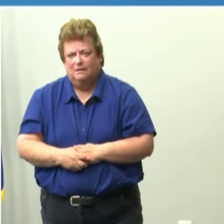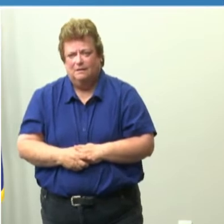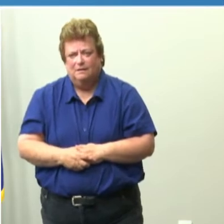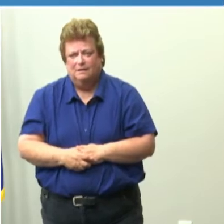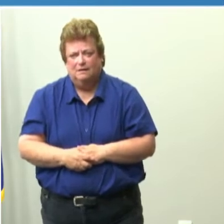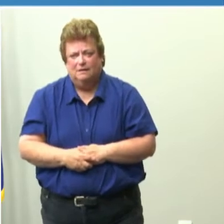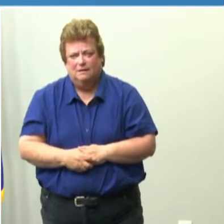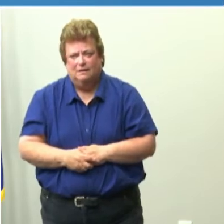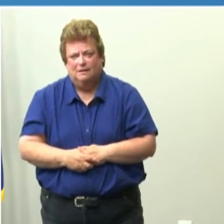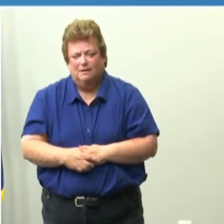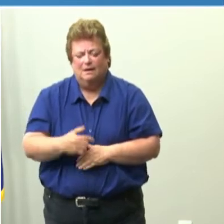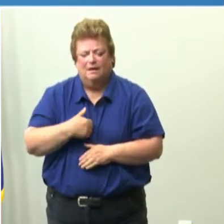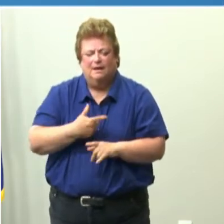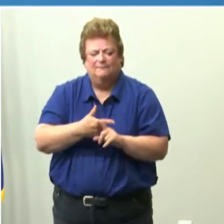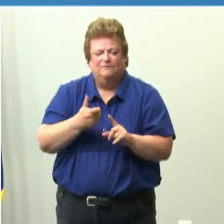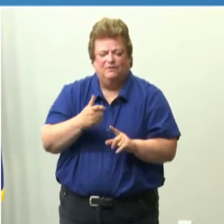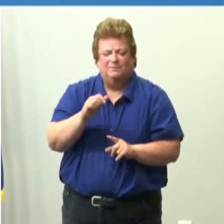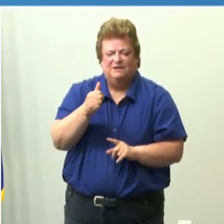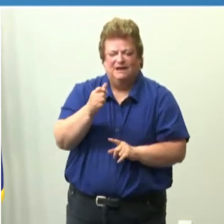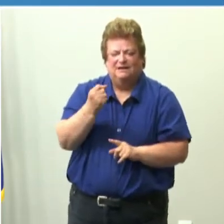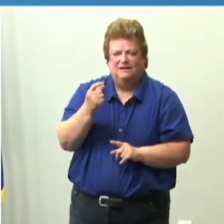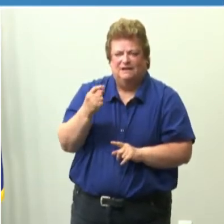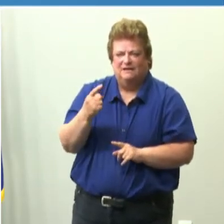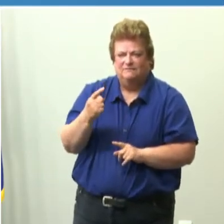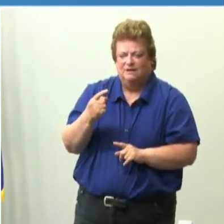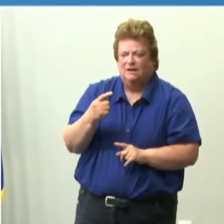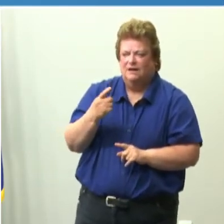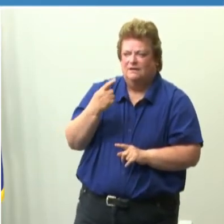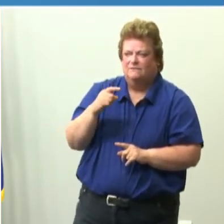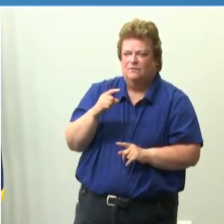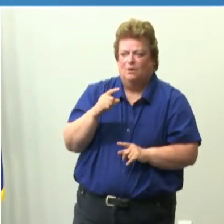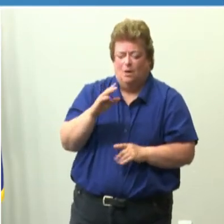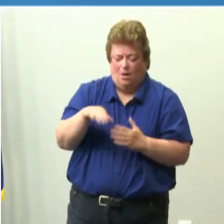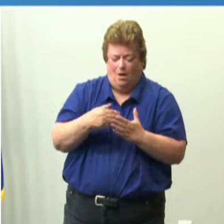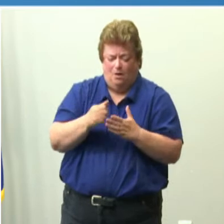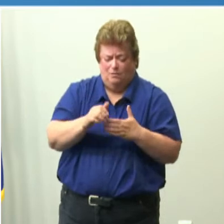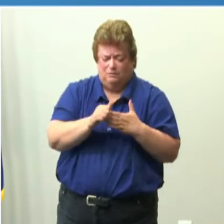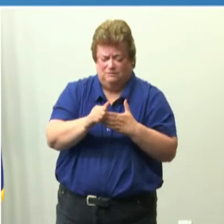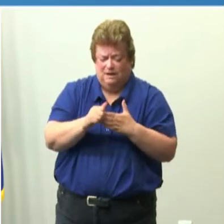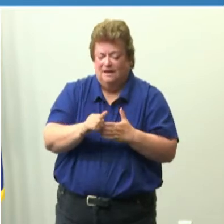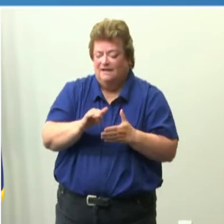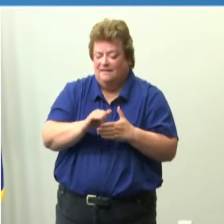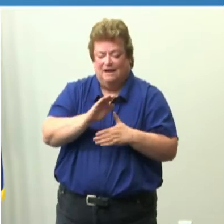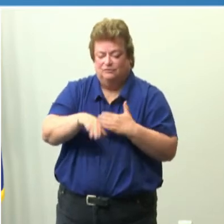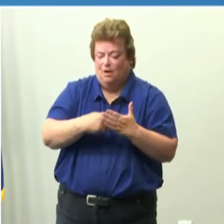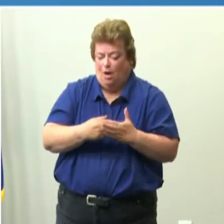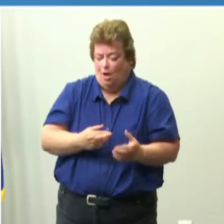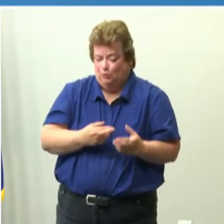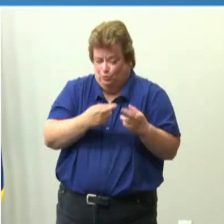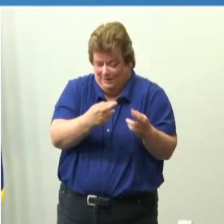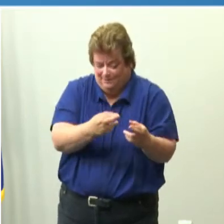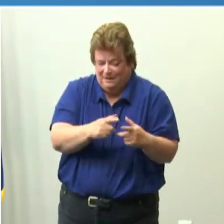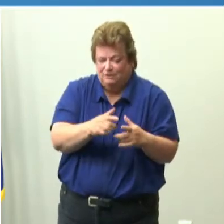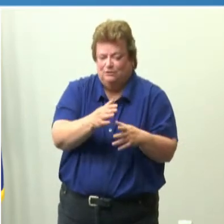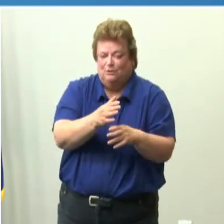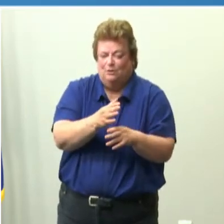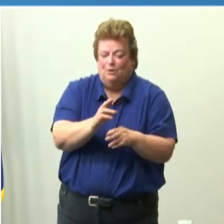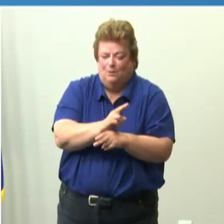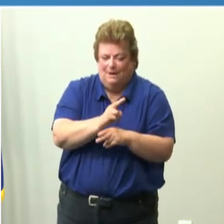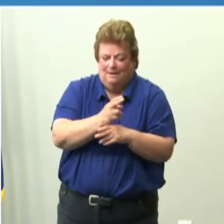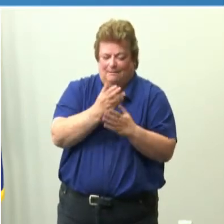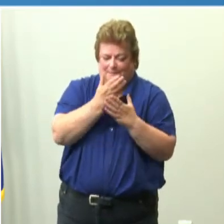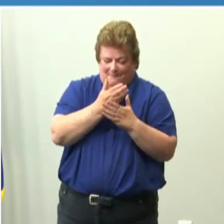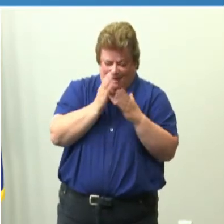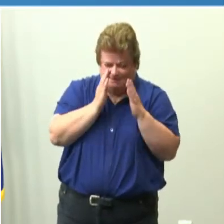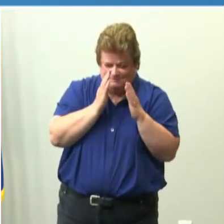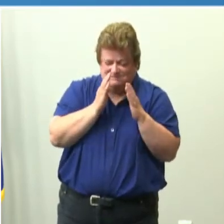So Jared Austin for 1011, just kind of talking about this all being guidance right now. So essentially, it's all recommended just to wear masks indoors and outdoors. It's not required for